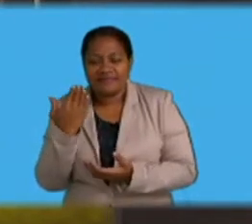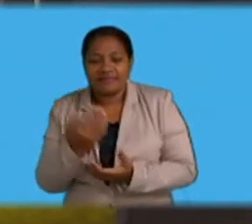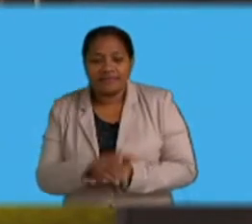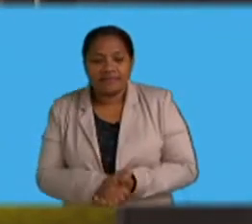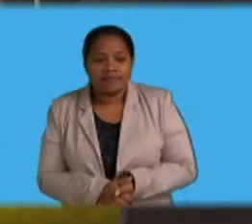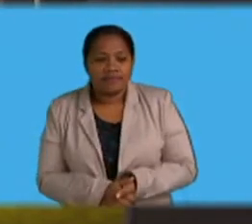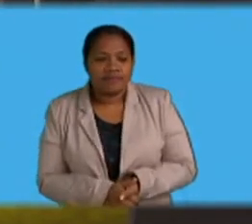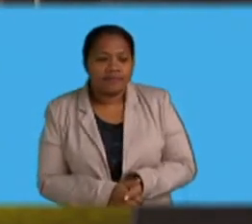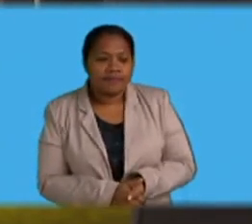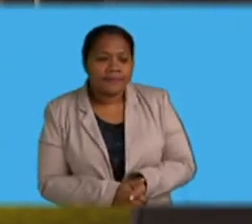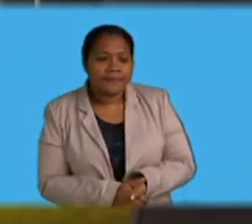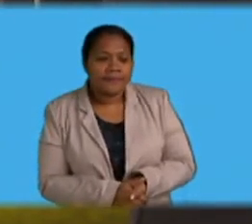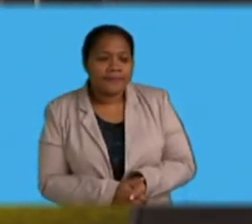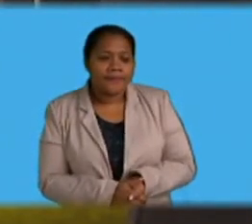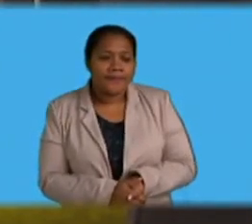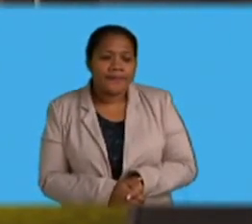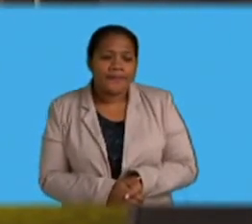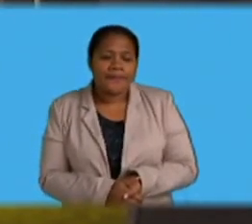on